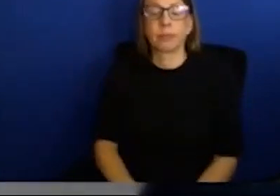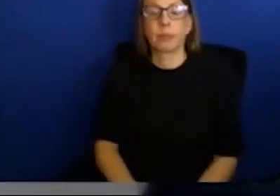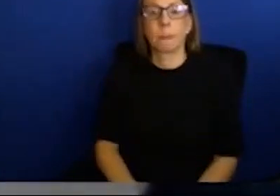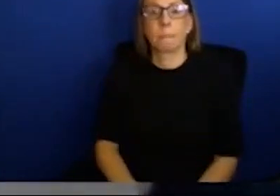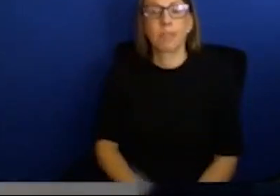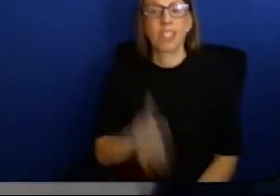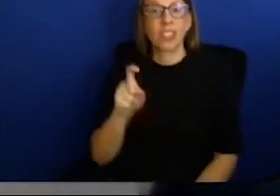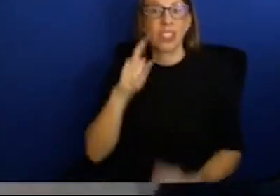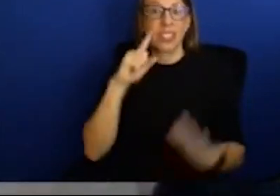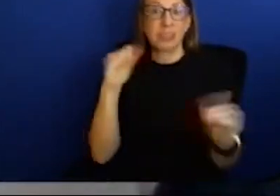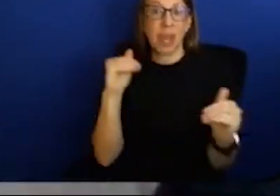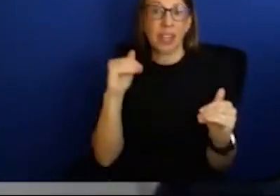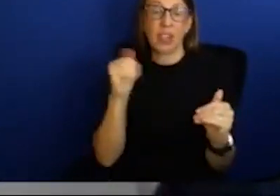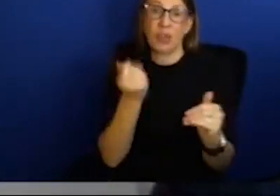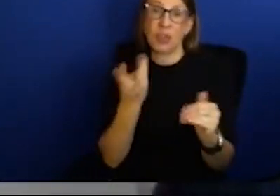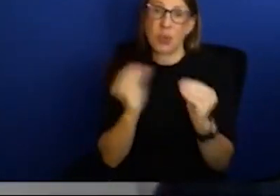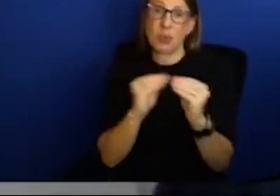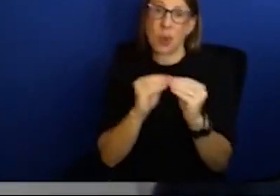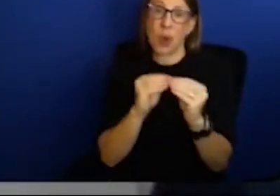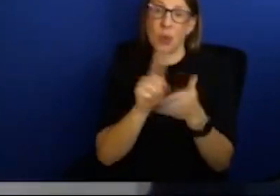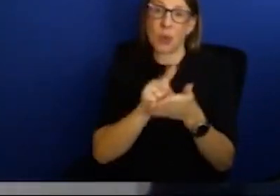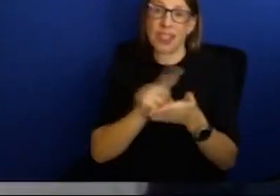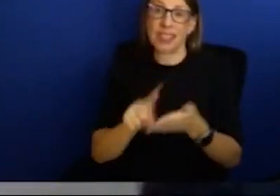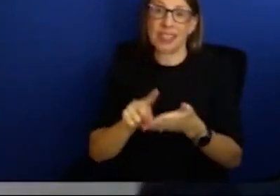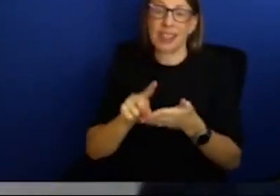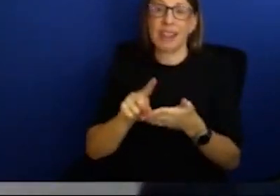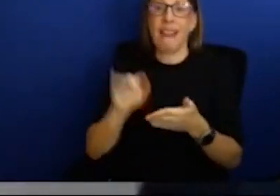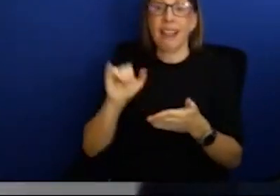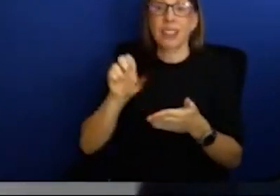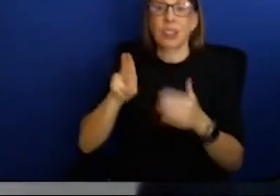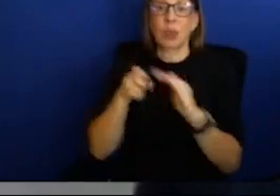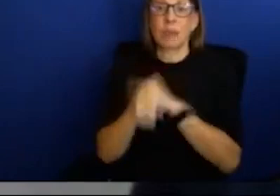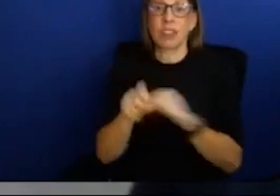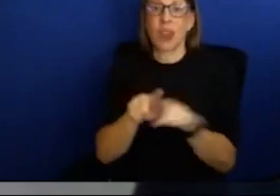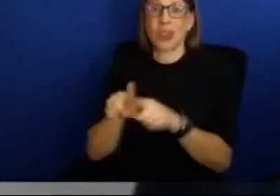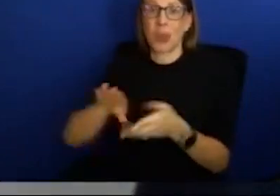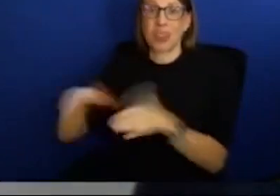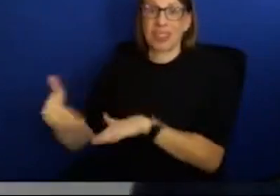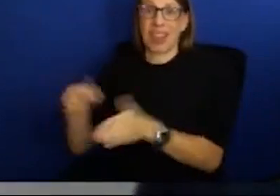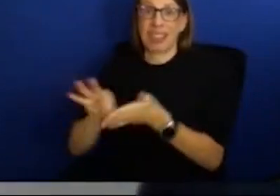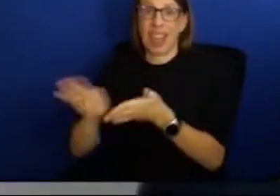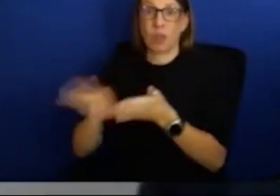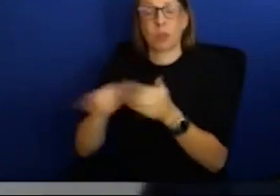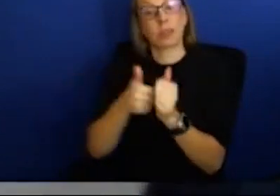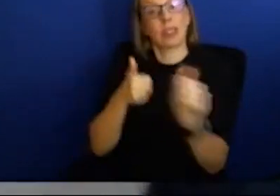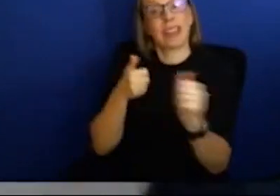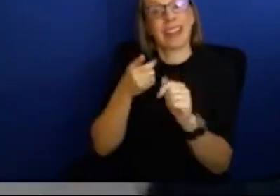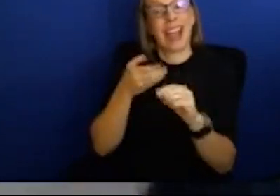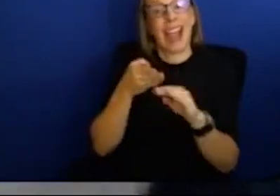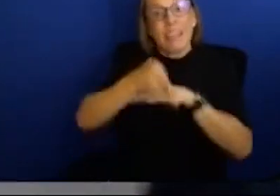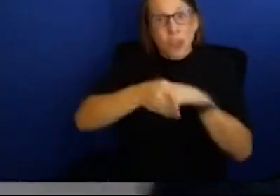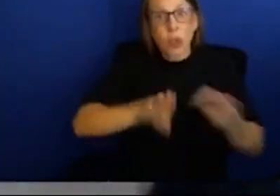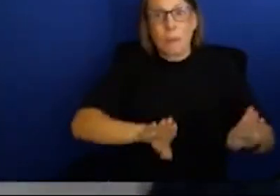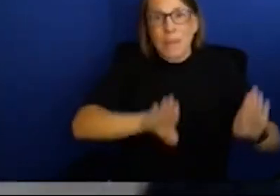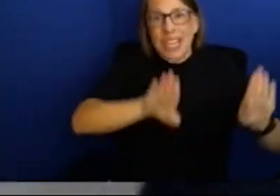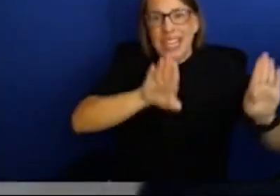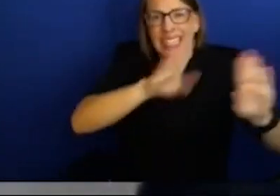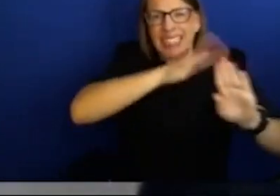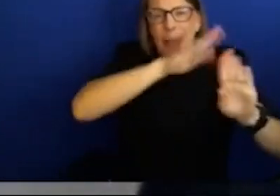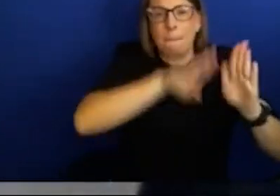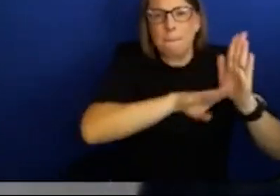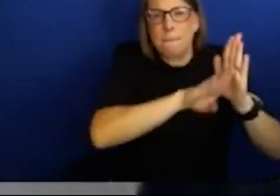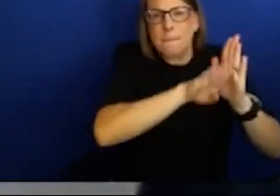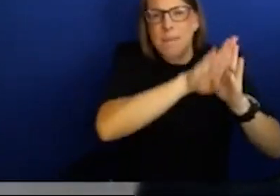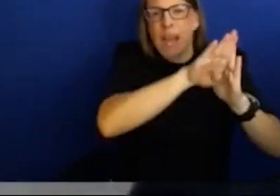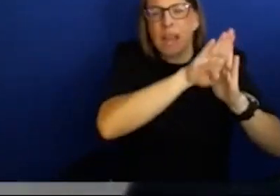more weeks of really high death counts and ICU admissions. Delayed after the peak that we saw for cases. Remember, they